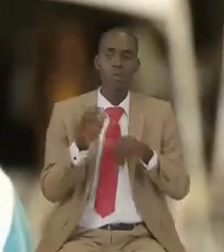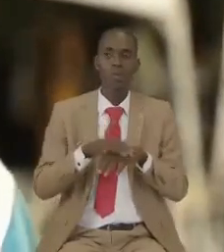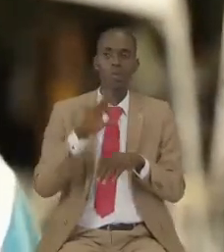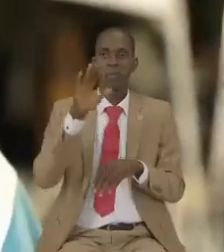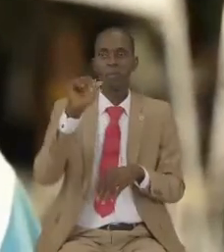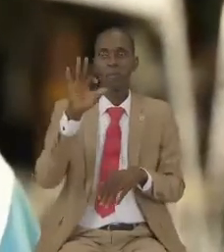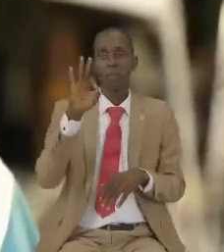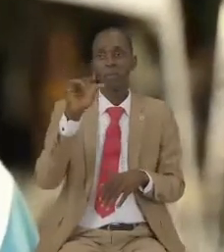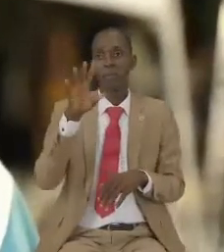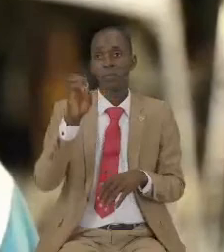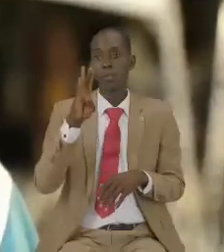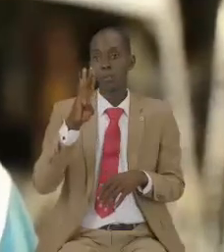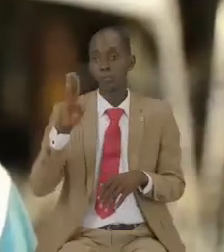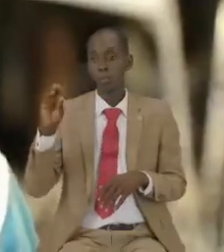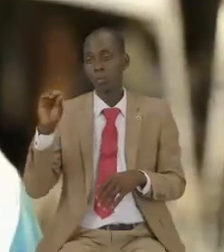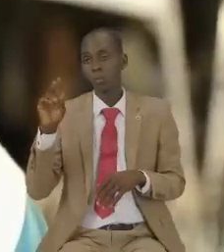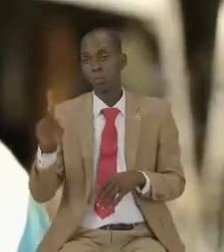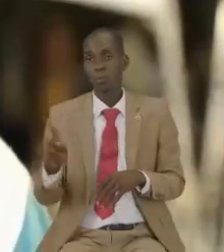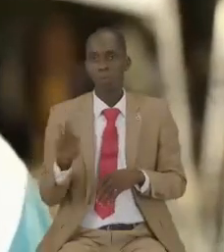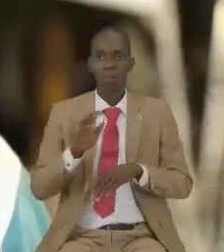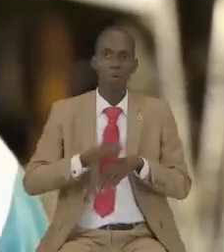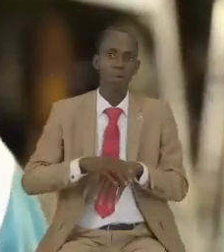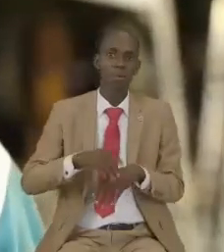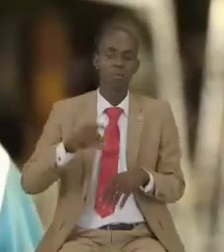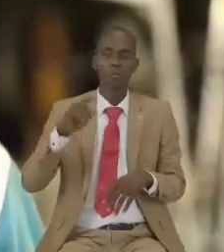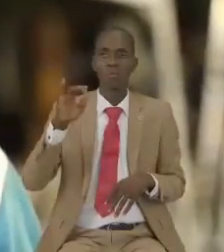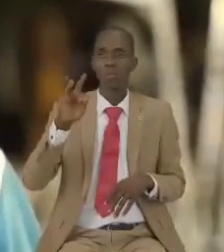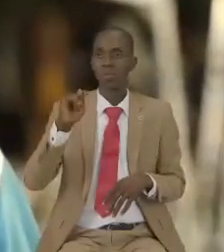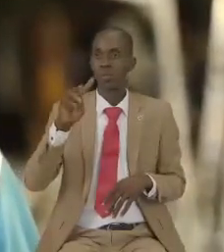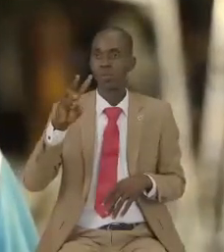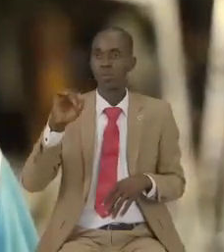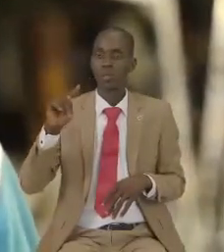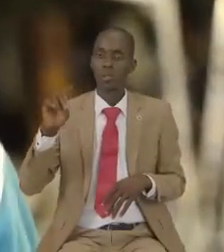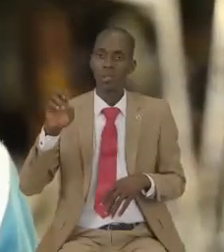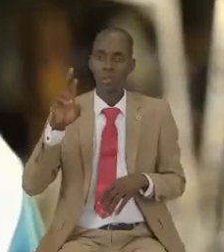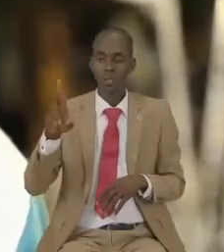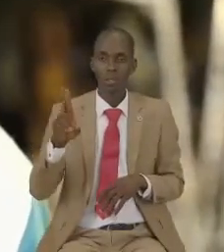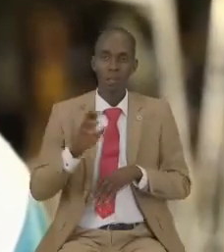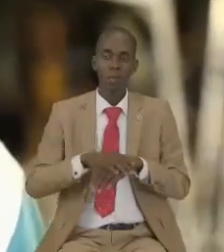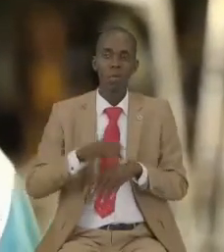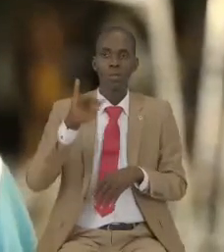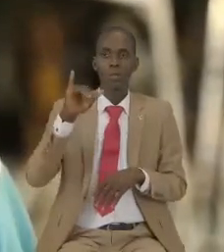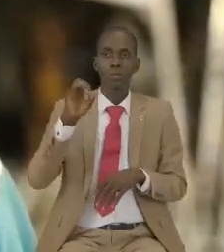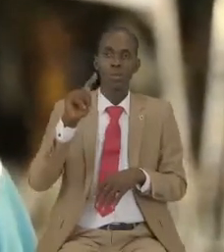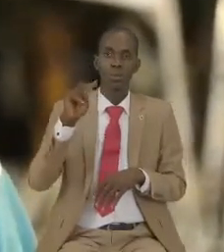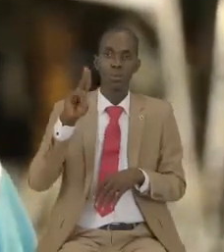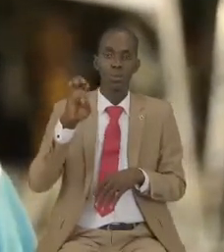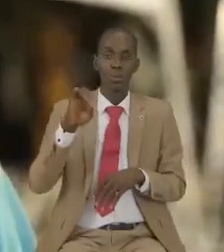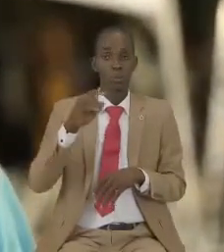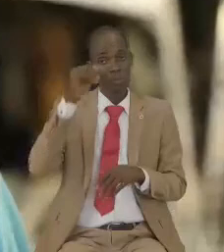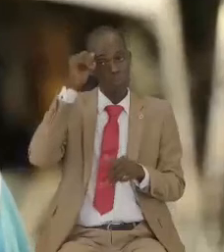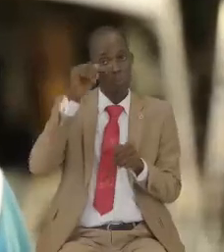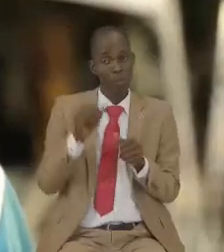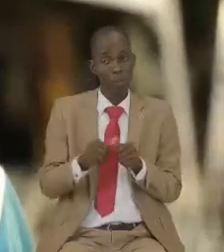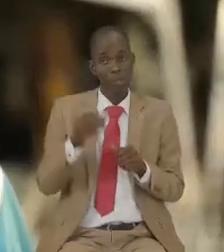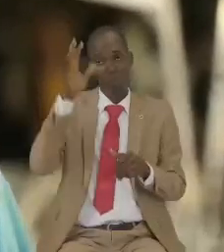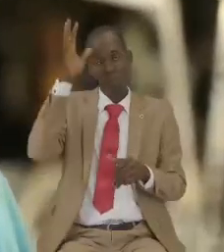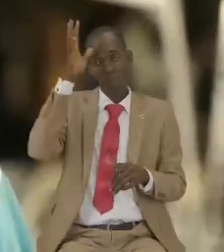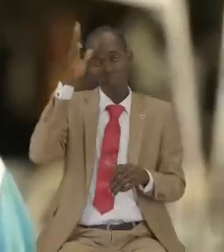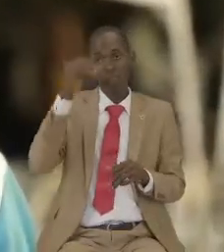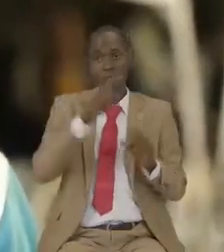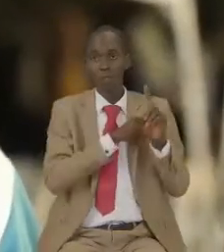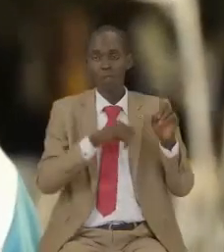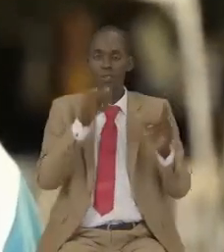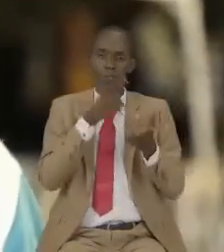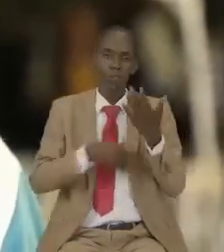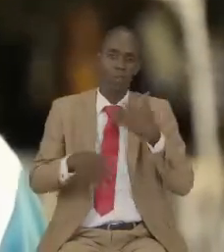on Telegram, on Instagram, remember, biggest daddy is coming. Don't lose the channel. Don't switch it